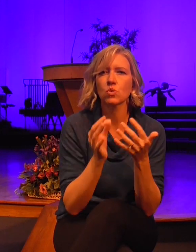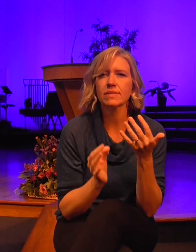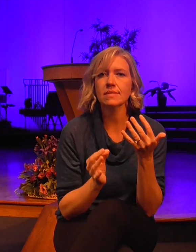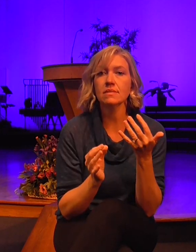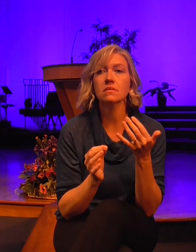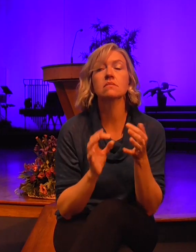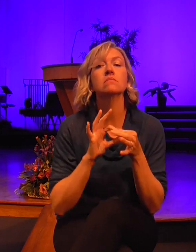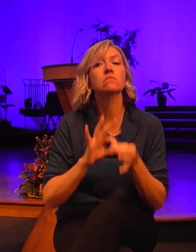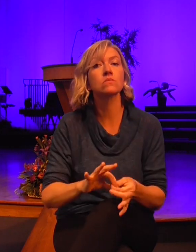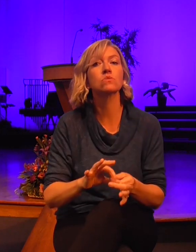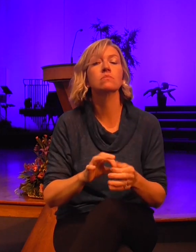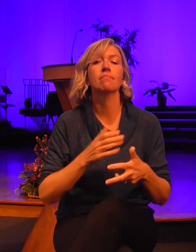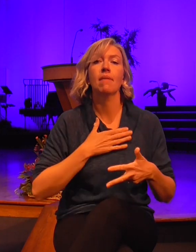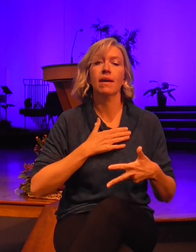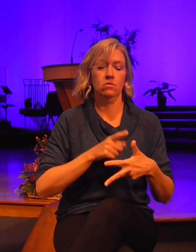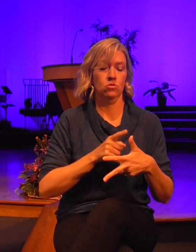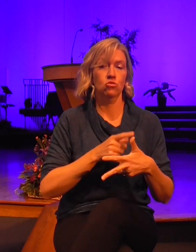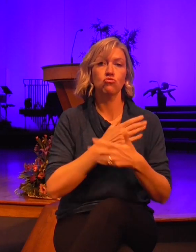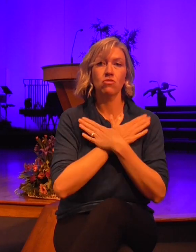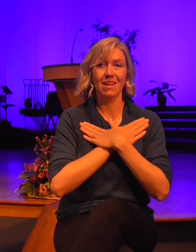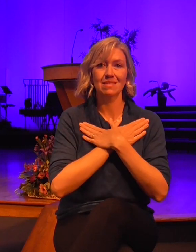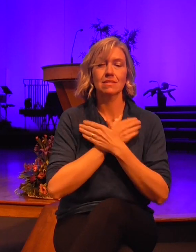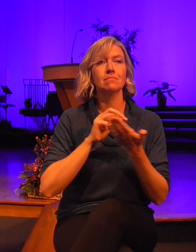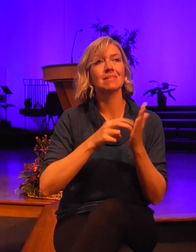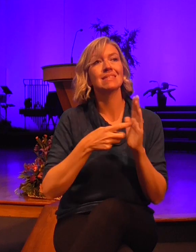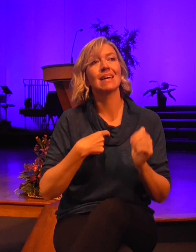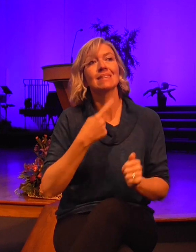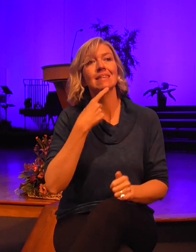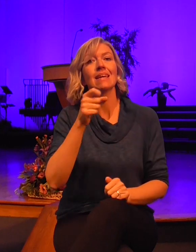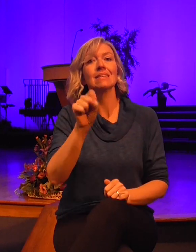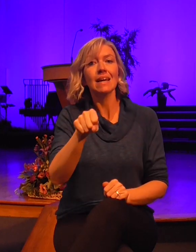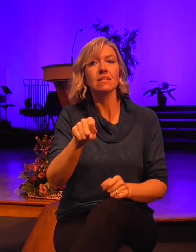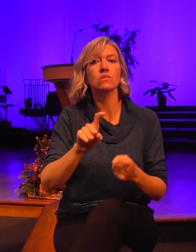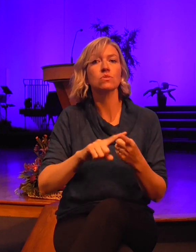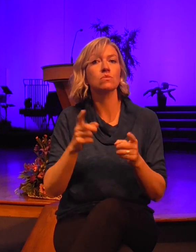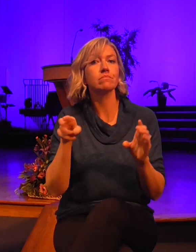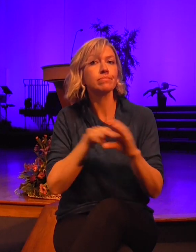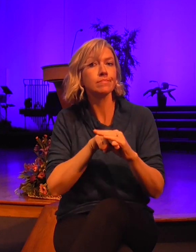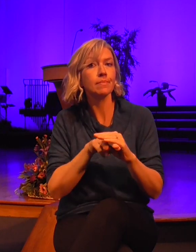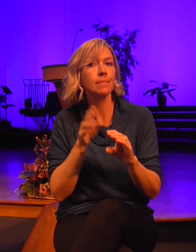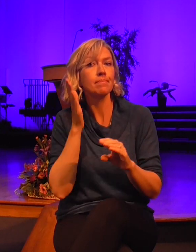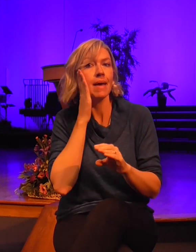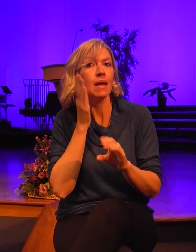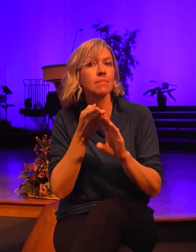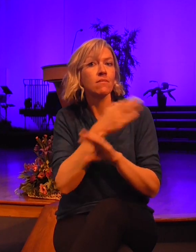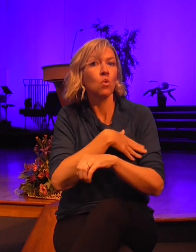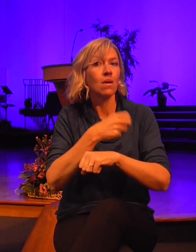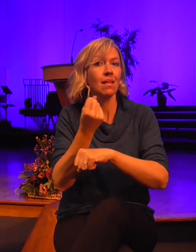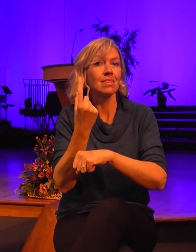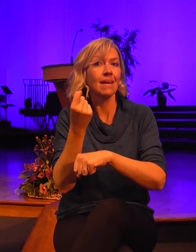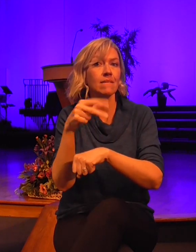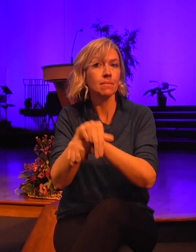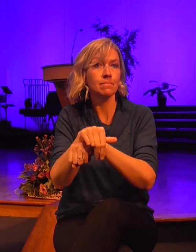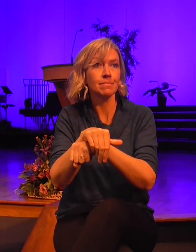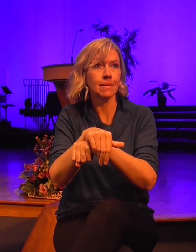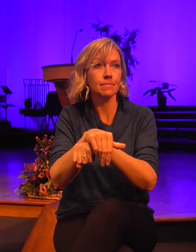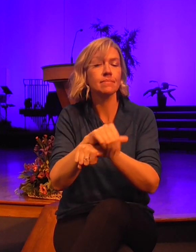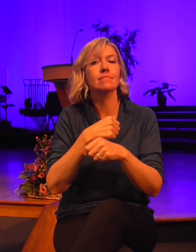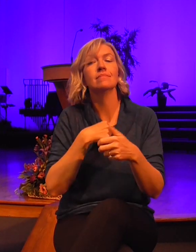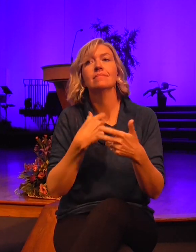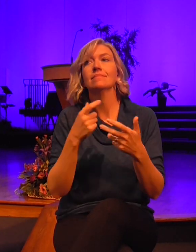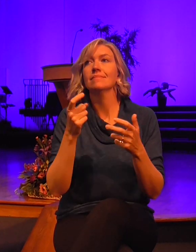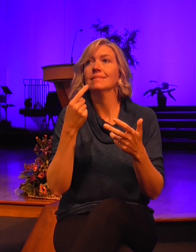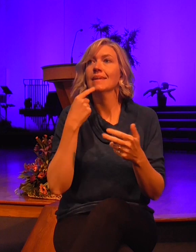to rest, I want to say yes to getting into bed before 11 at night. I want to say yes to practicing more rest on the